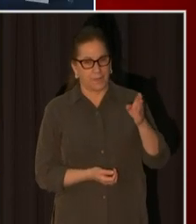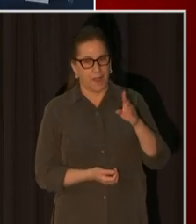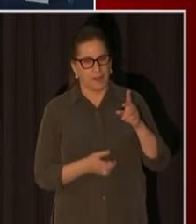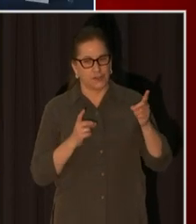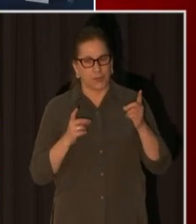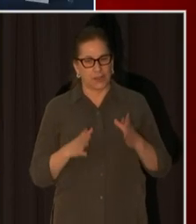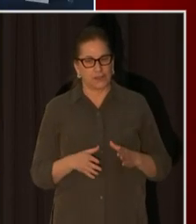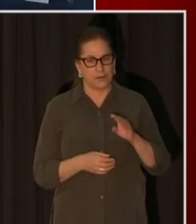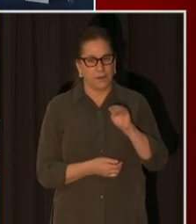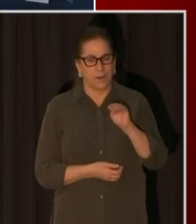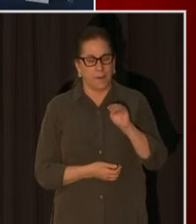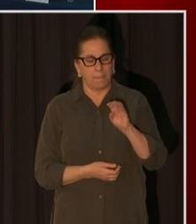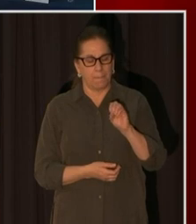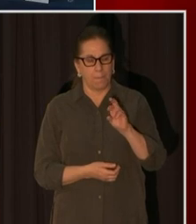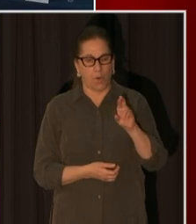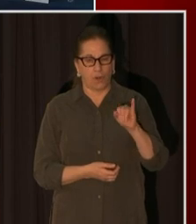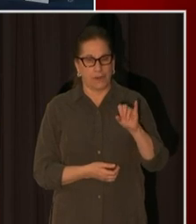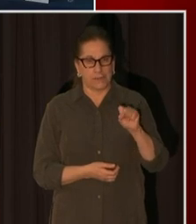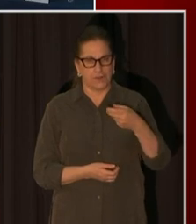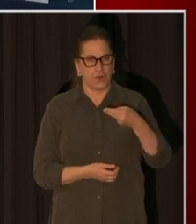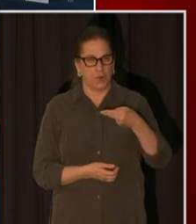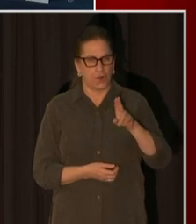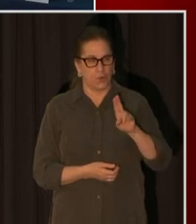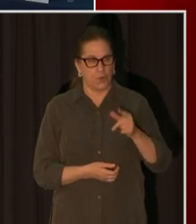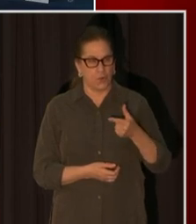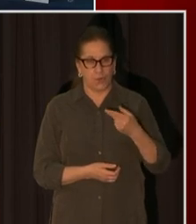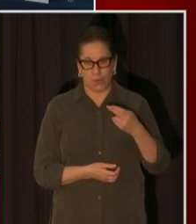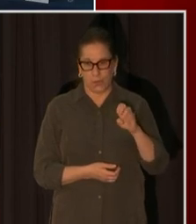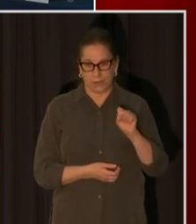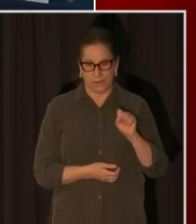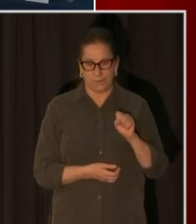moaaa.dc.gov. Oh, sorry, that's our website,